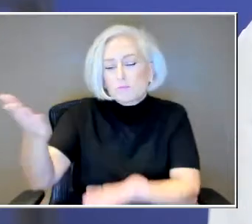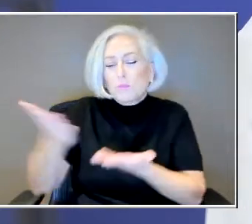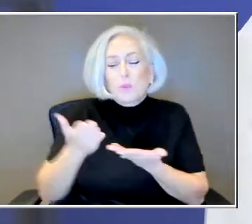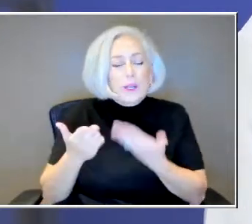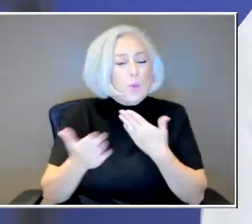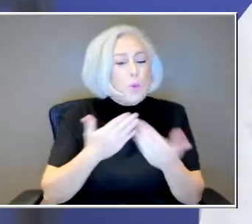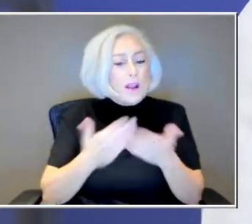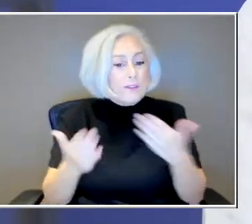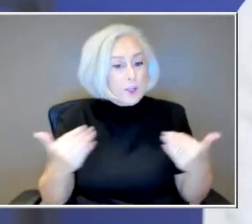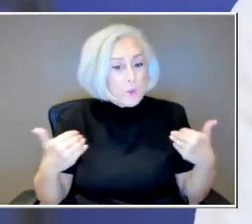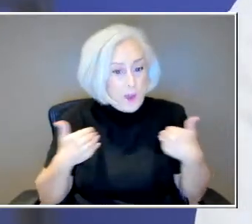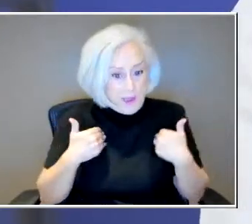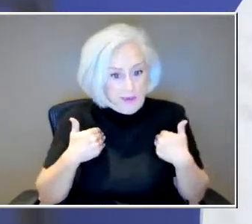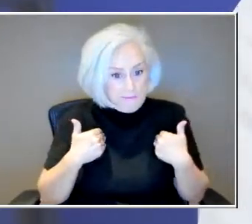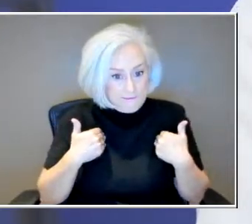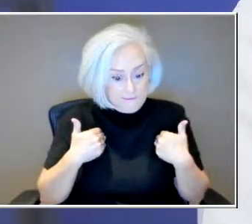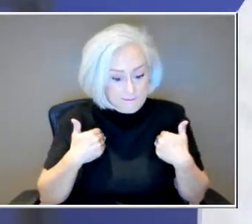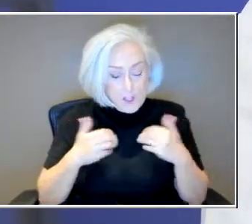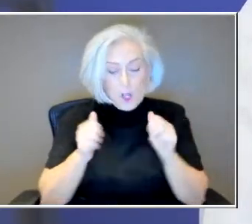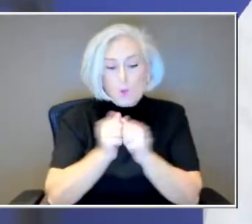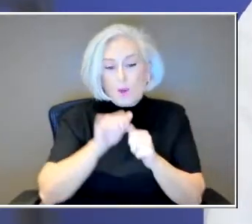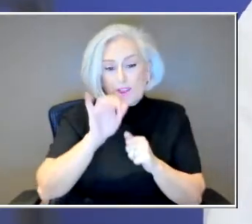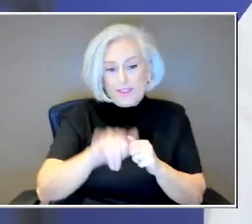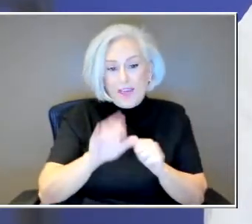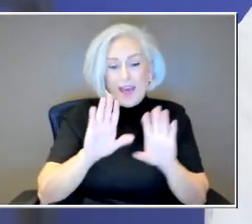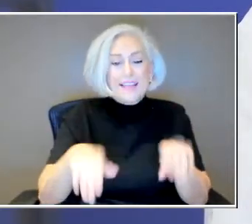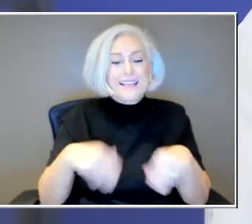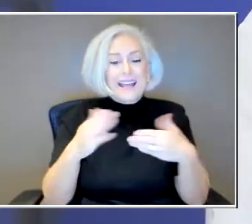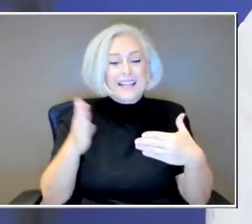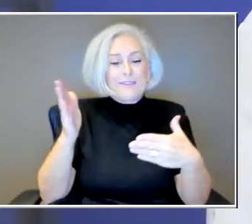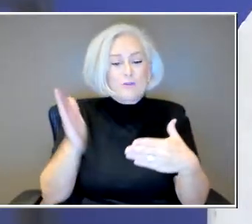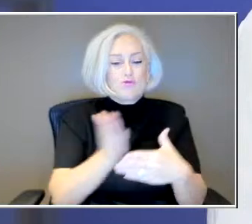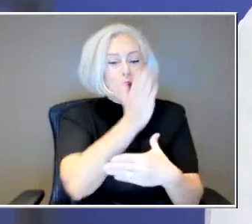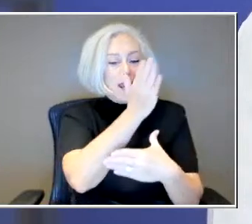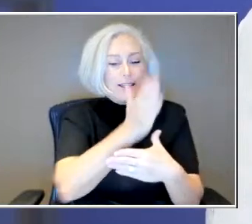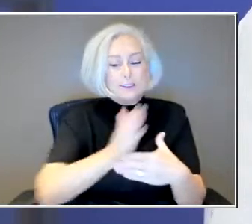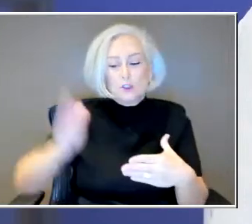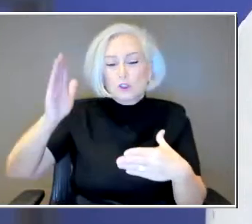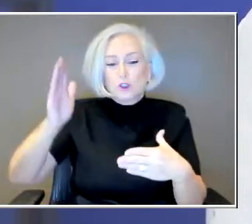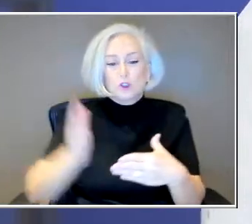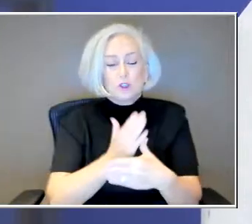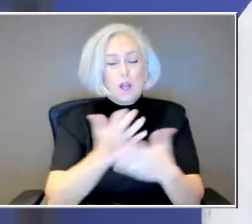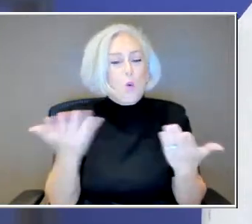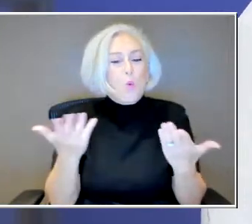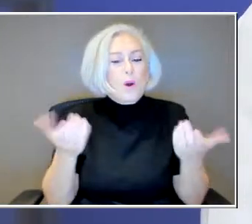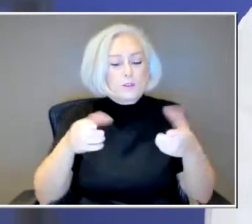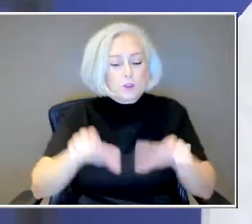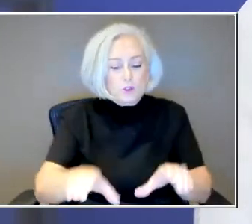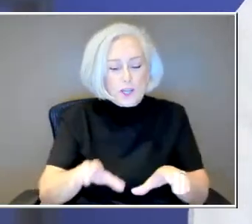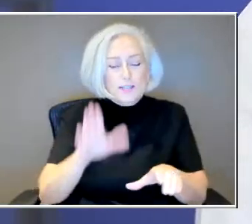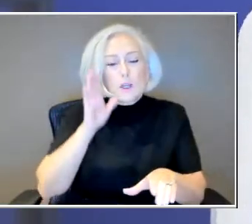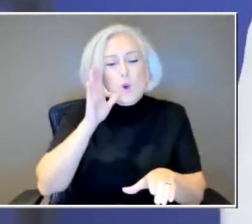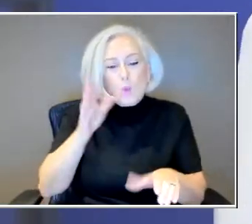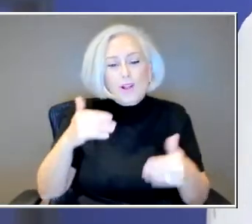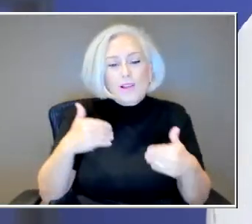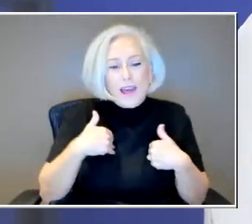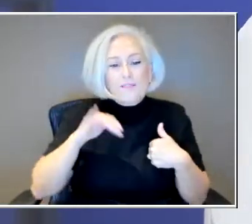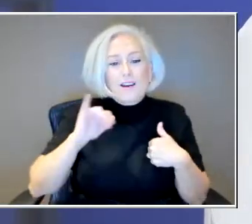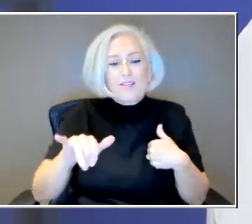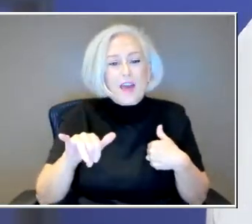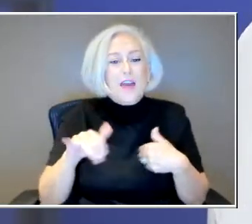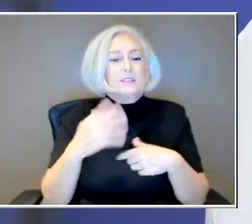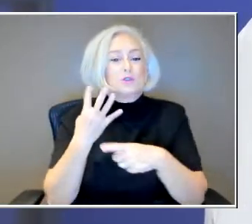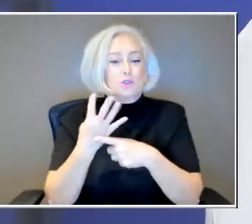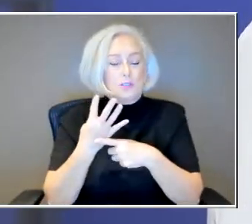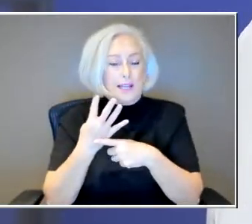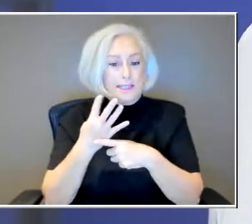on that, we can provide like a range of what the chances might be for you to have that genetic condition, whether it's cancer or